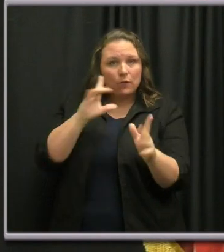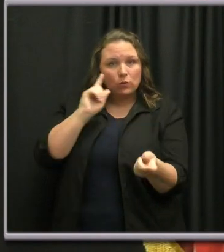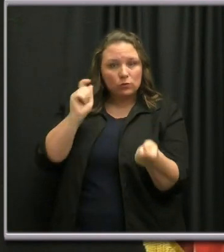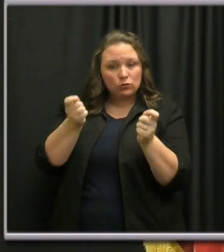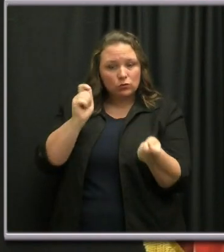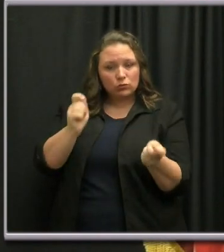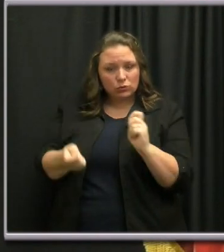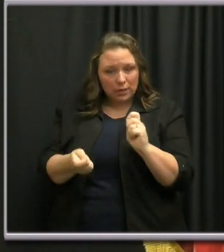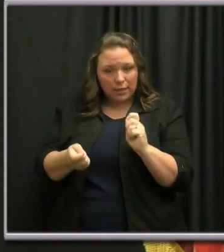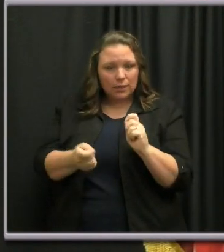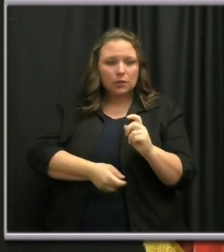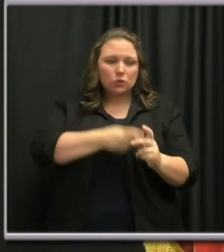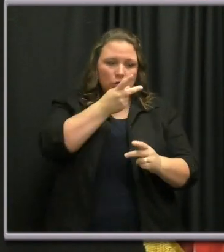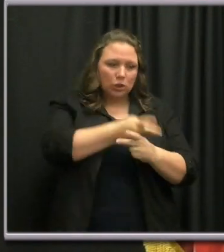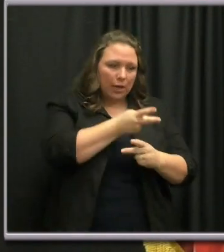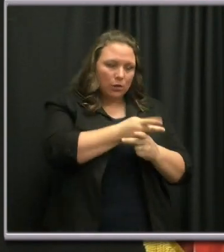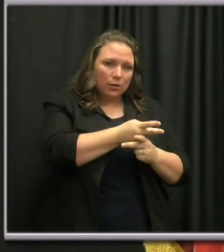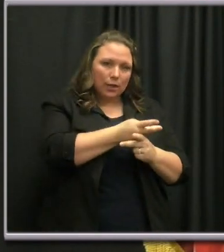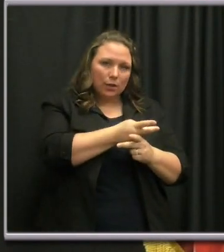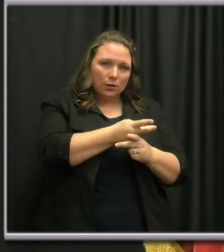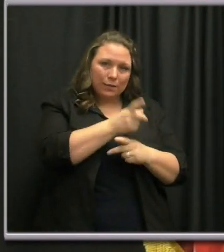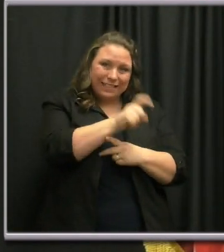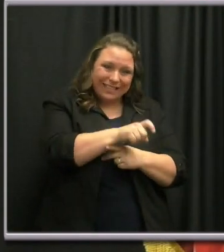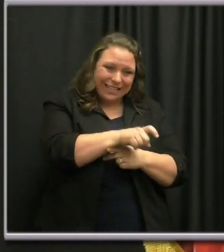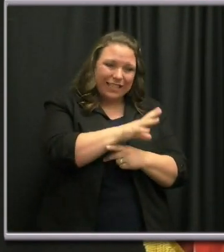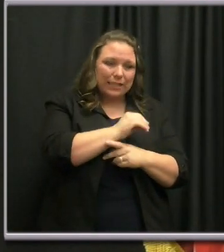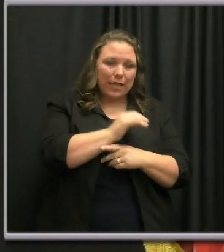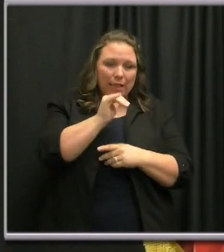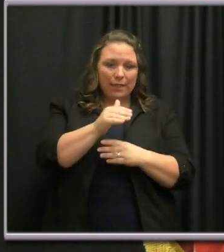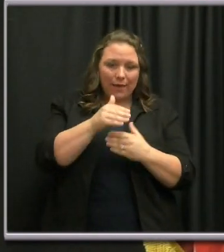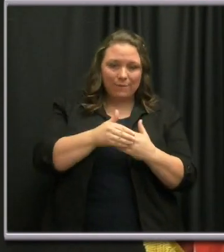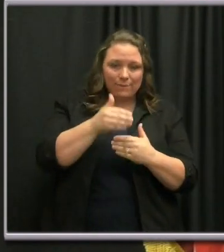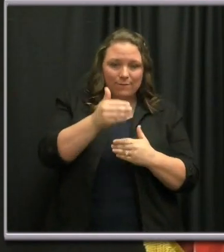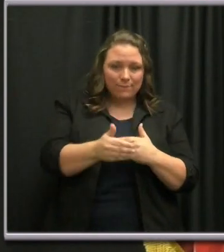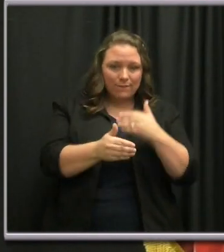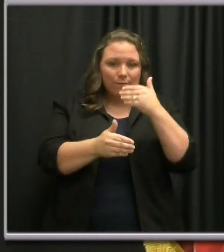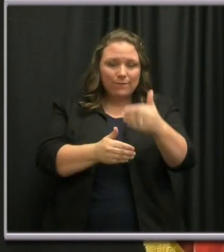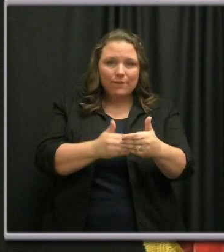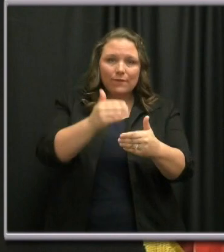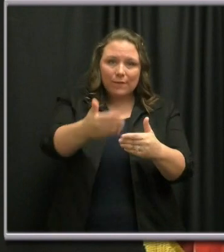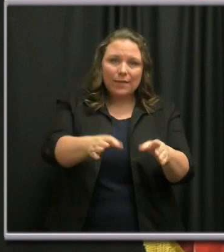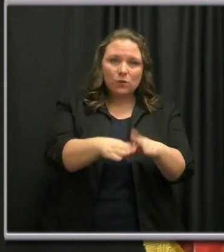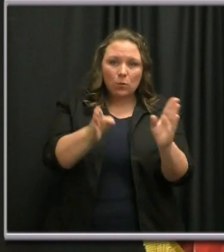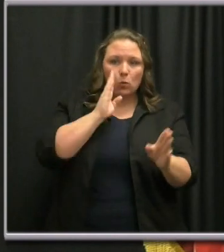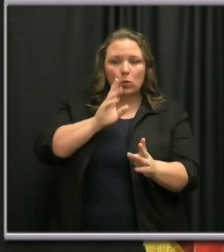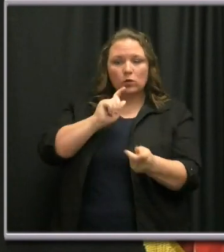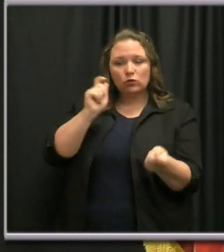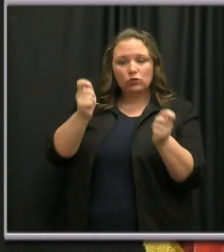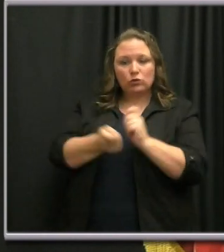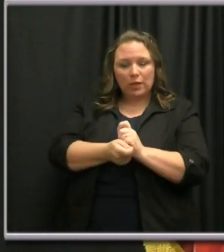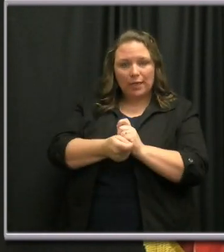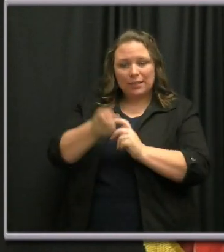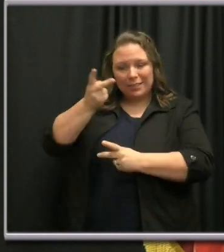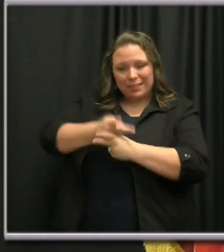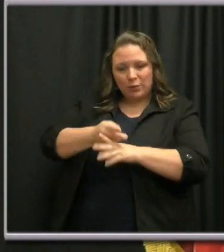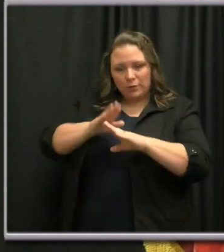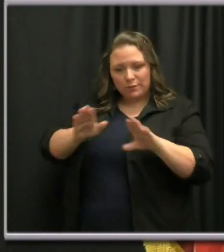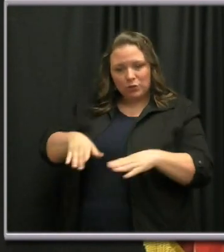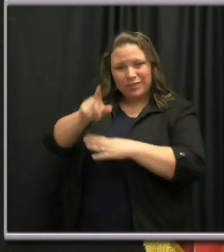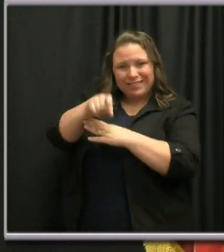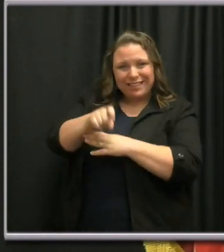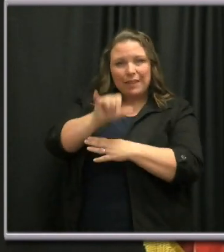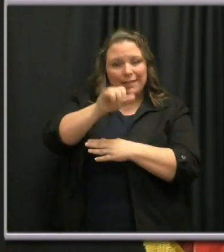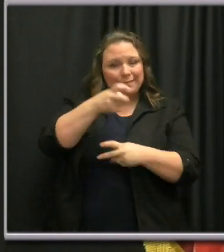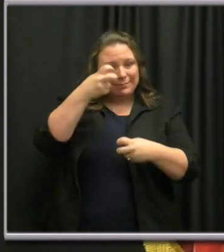the childcare needs, and also the phased opening will change the childcare needs. This is the kind of